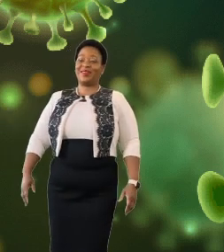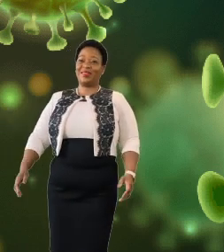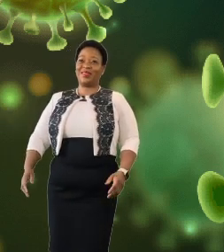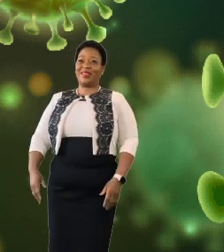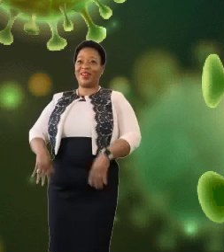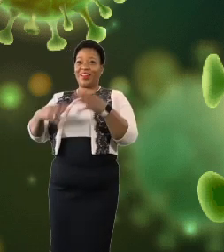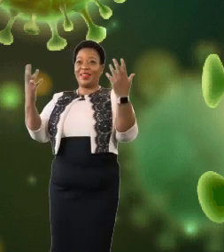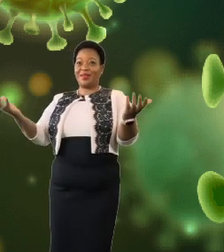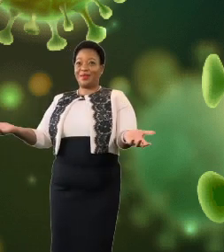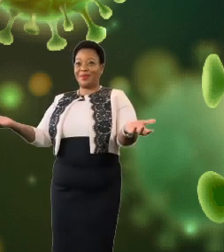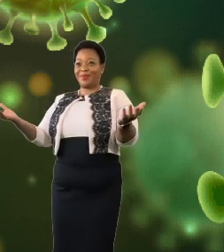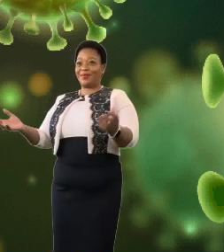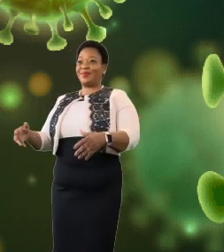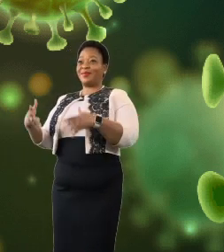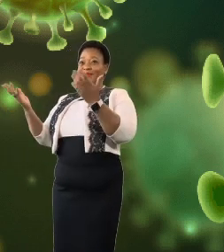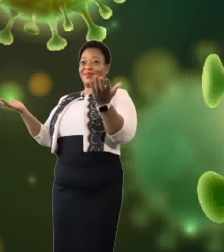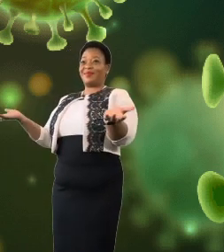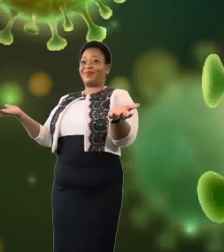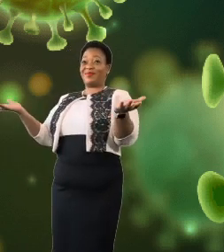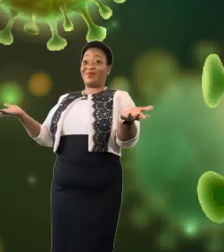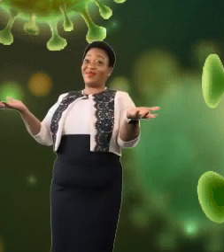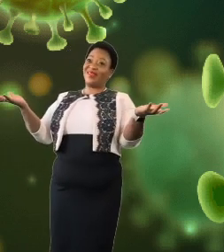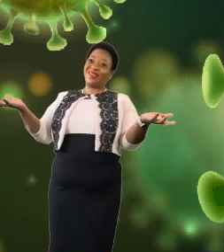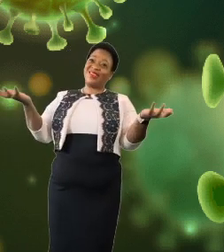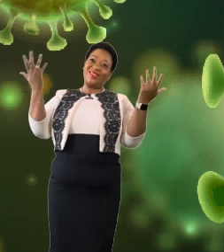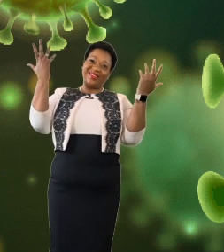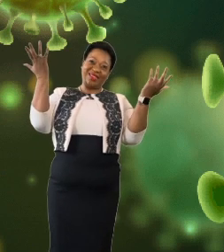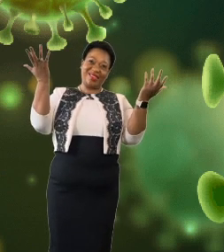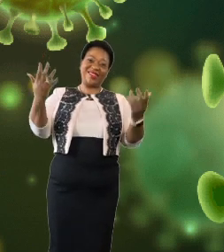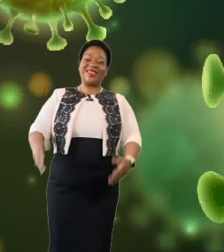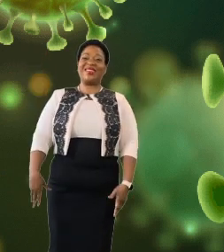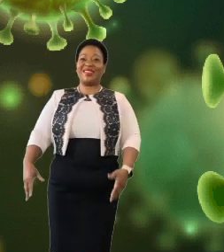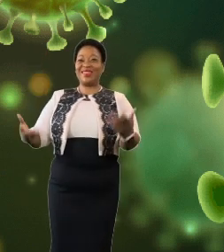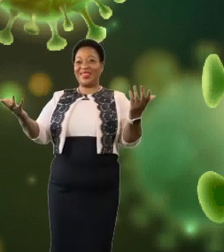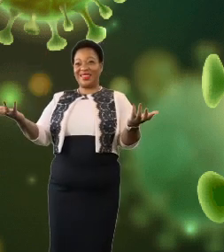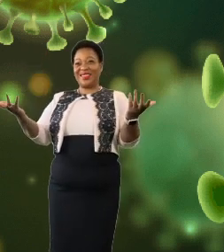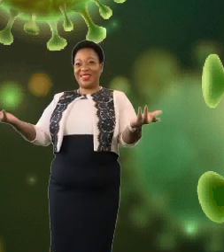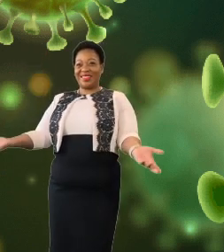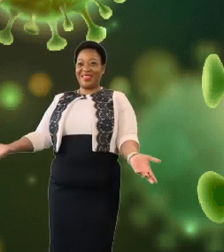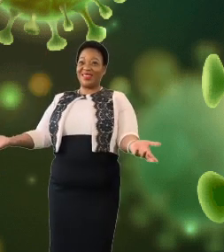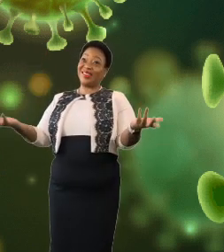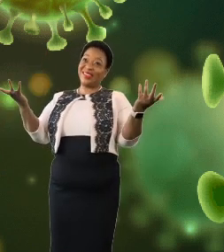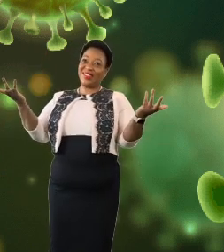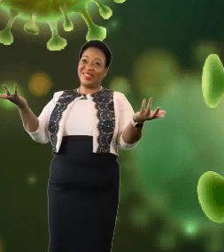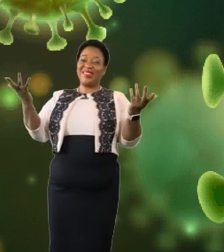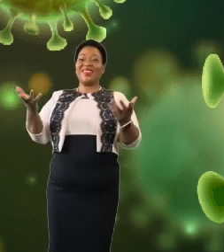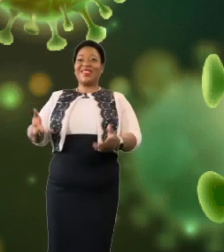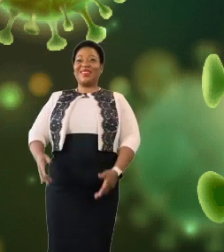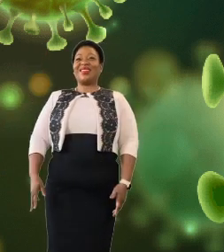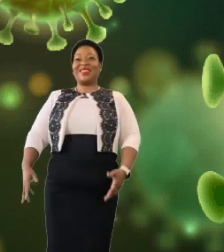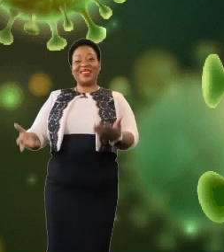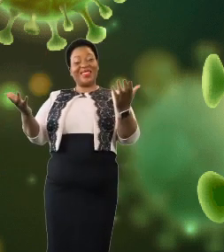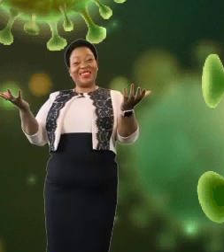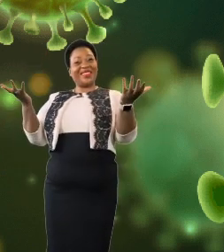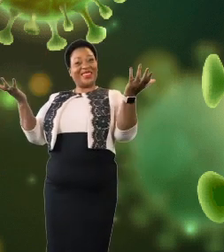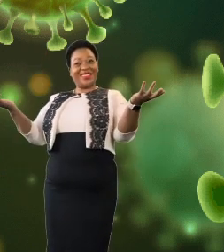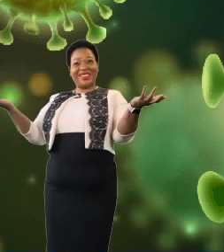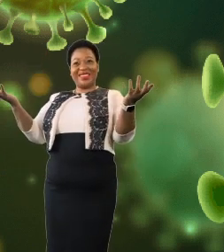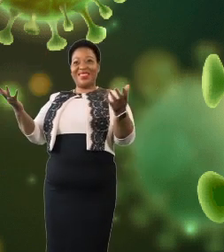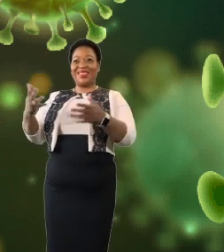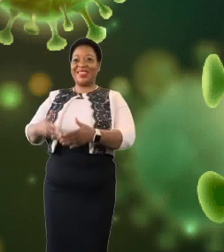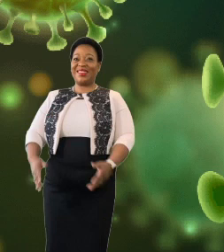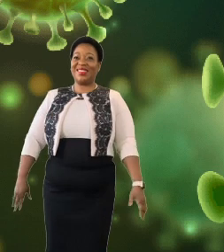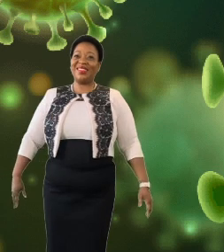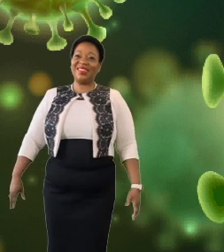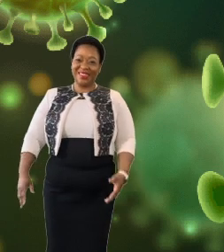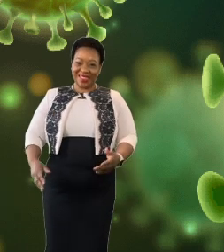together. I must say that in working with a number of colleagues in all of these fields, water use licenses, I haven't even